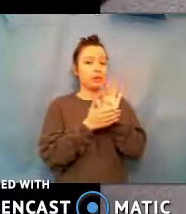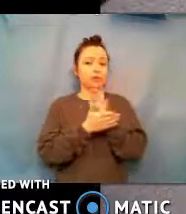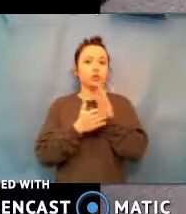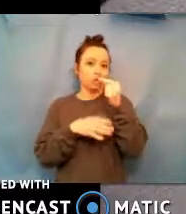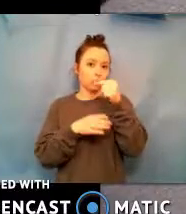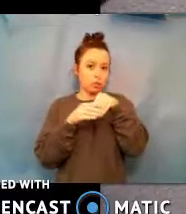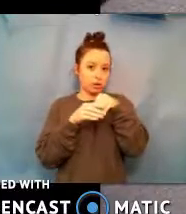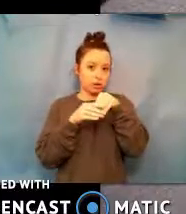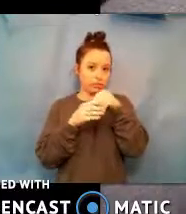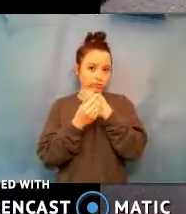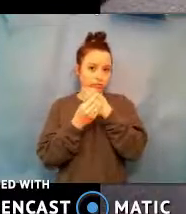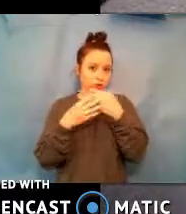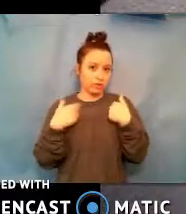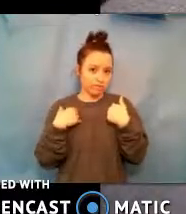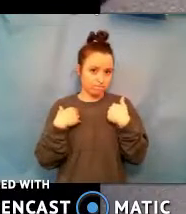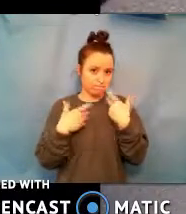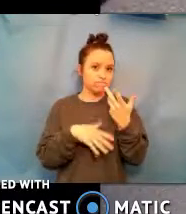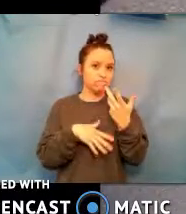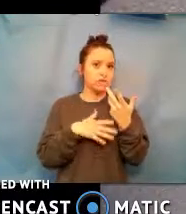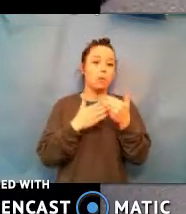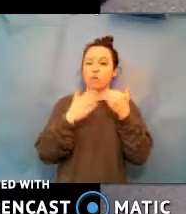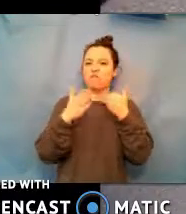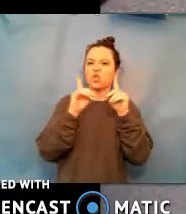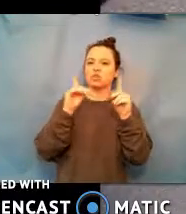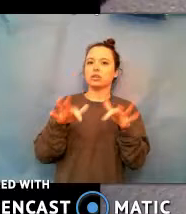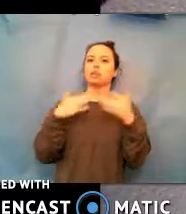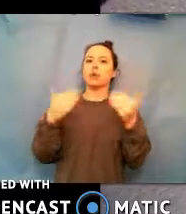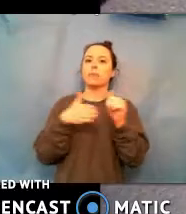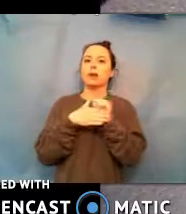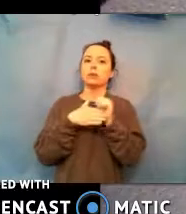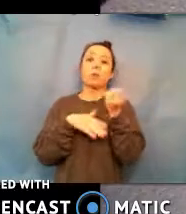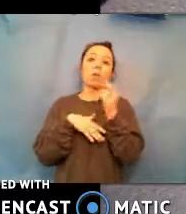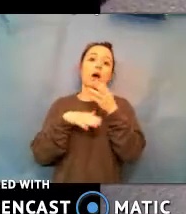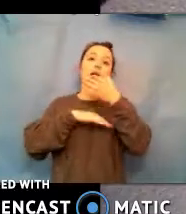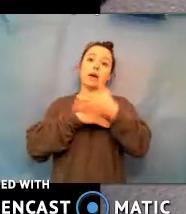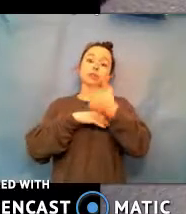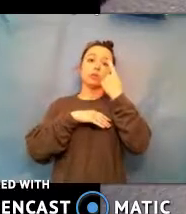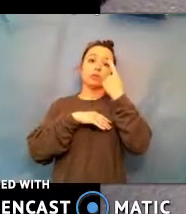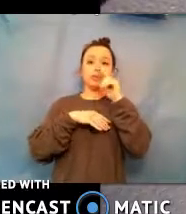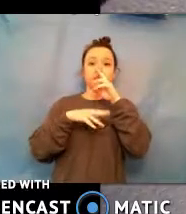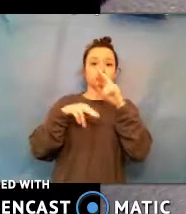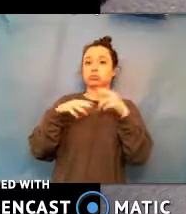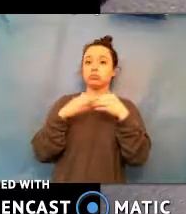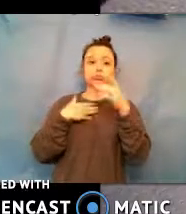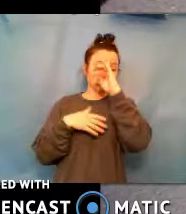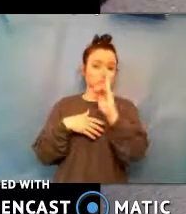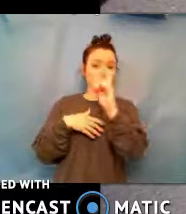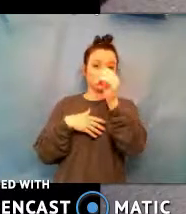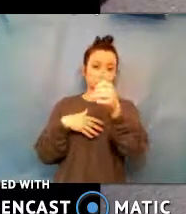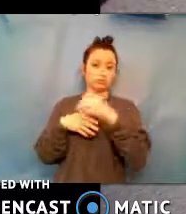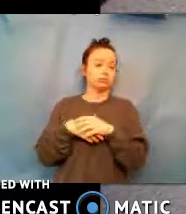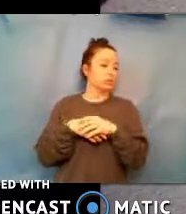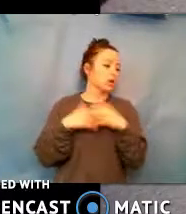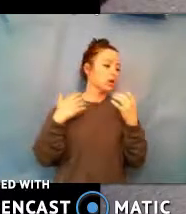green folder. You can do it before your test for some extra practice, or if you want to do it after the test, either way is fine.